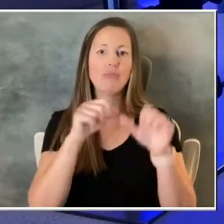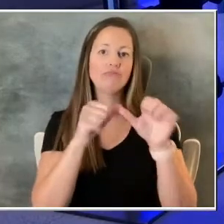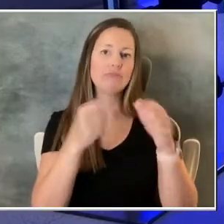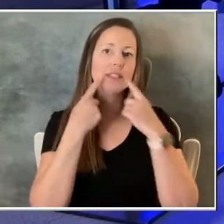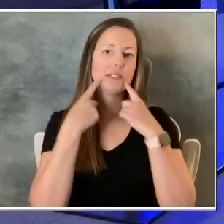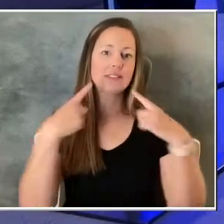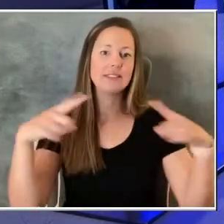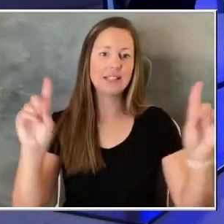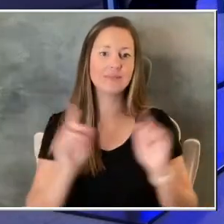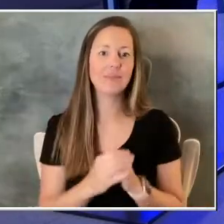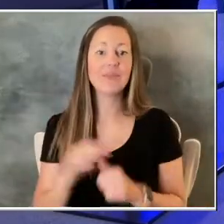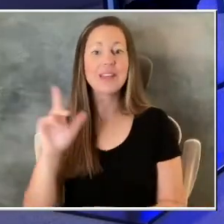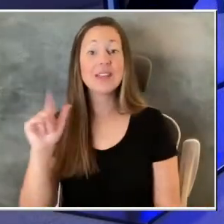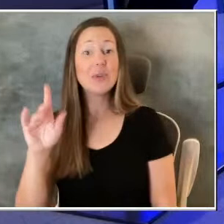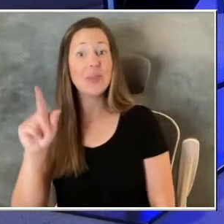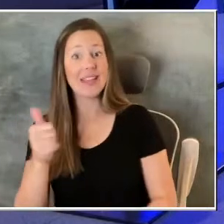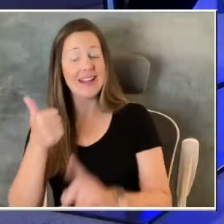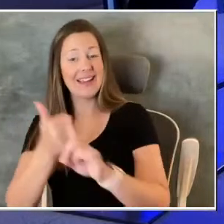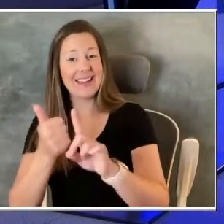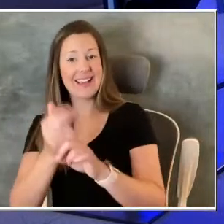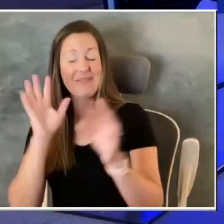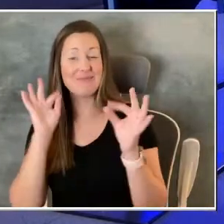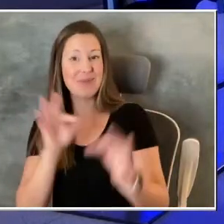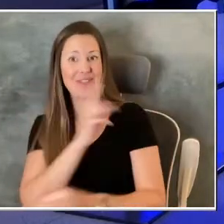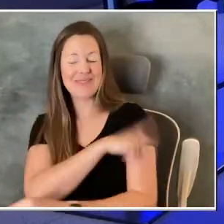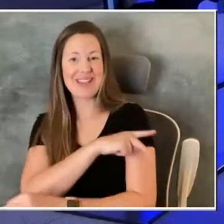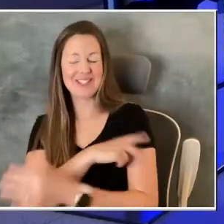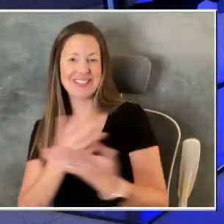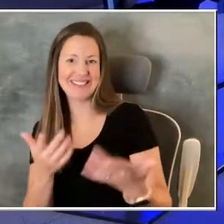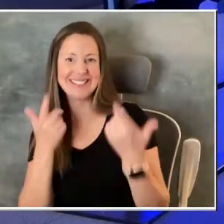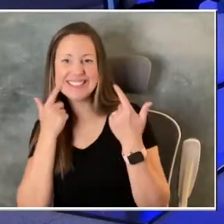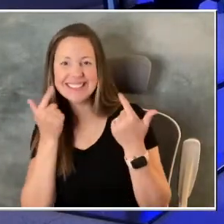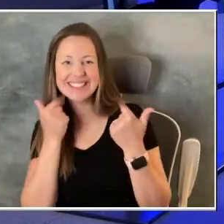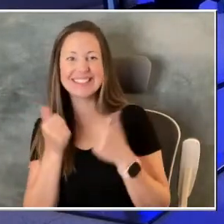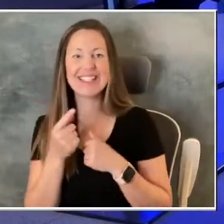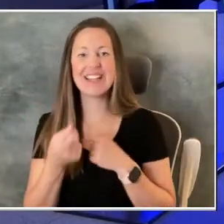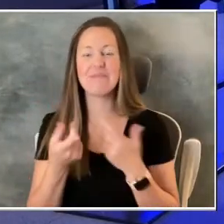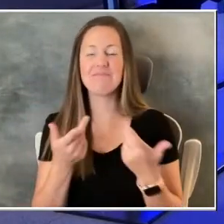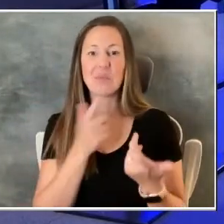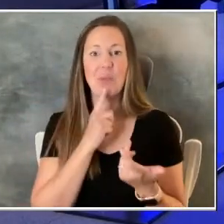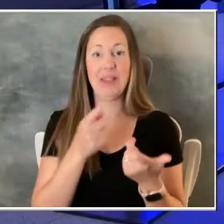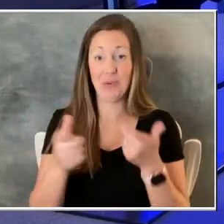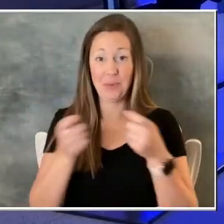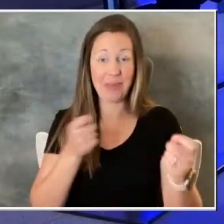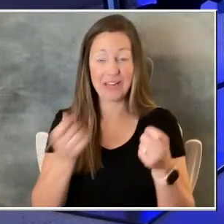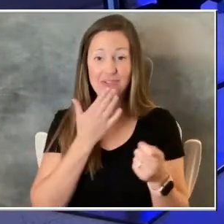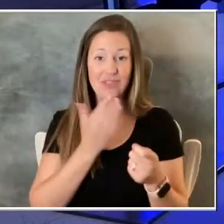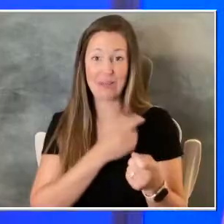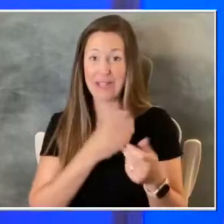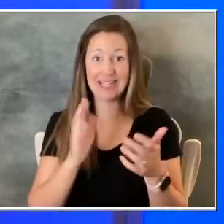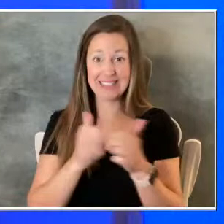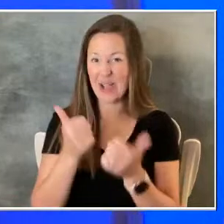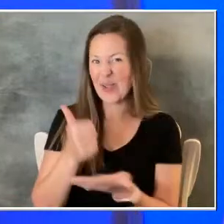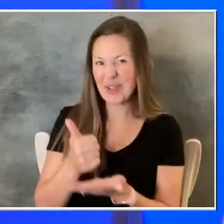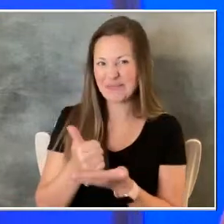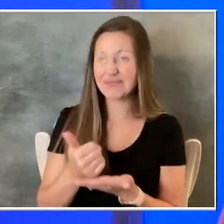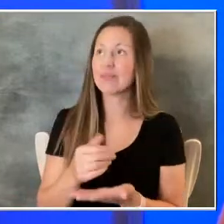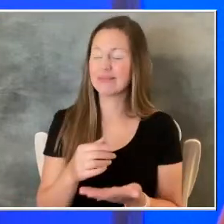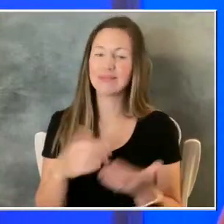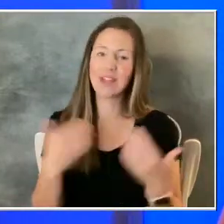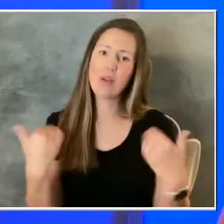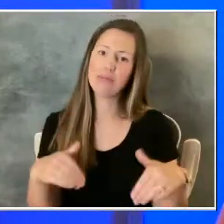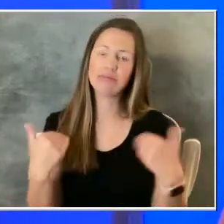seem to be, how has this helped you, take this to the next level of really managing your diabetes? Very well. I mean, you couldn't ask for a better